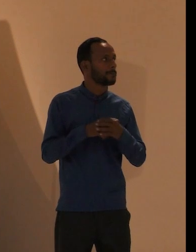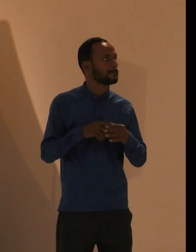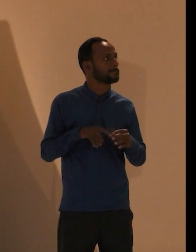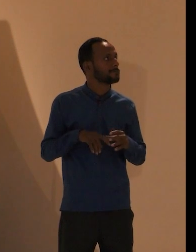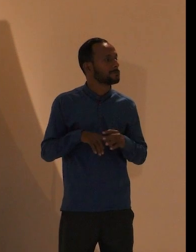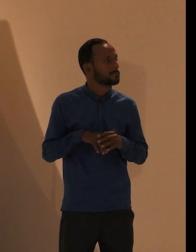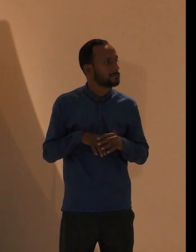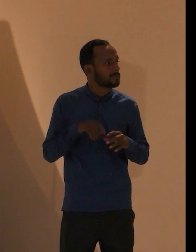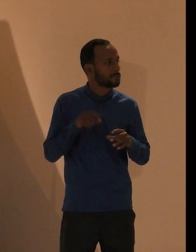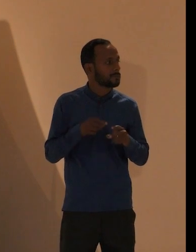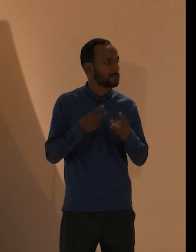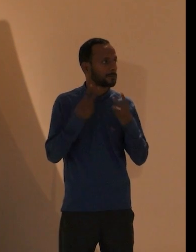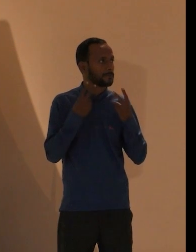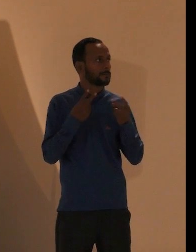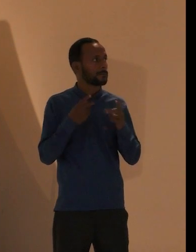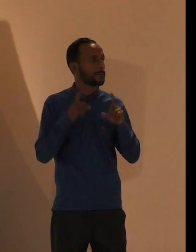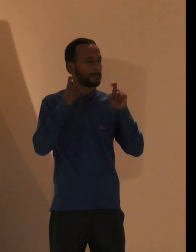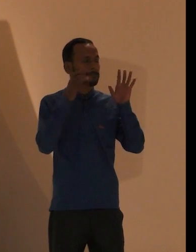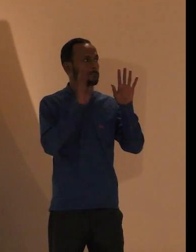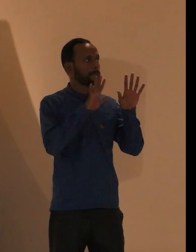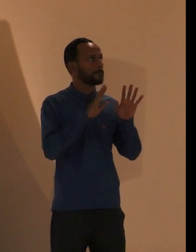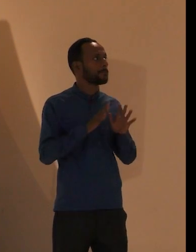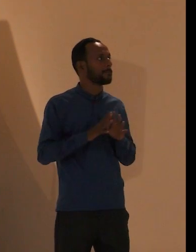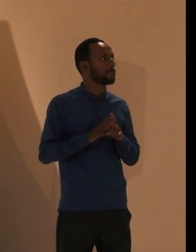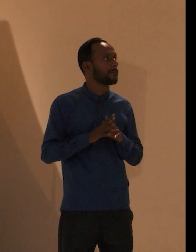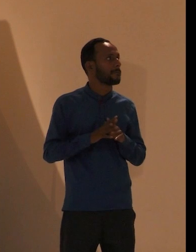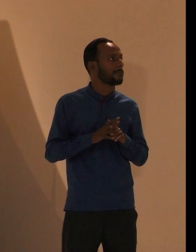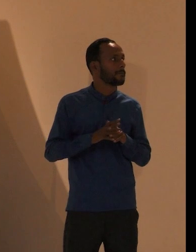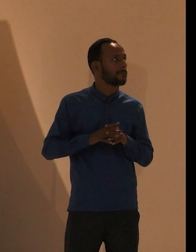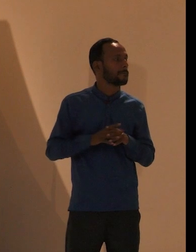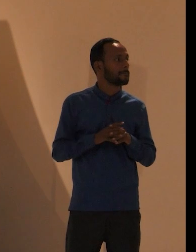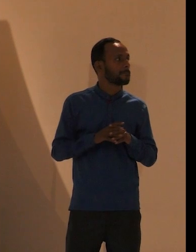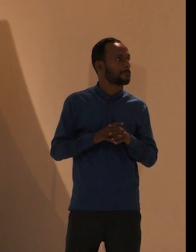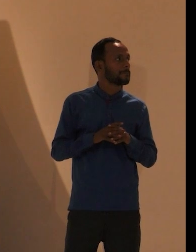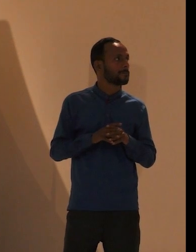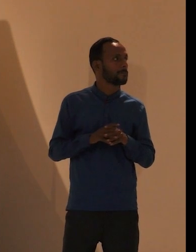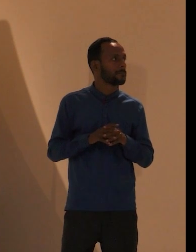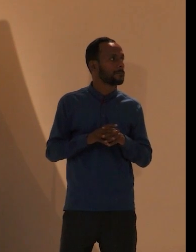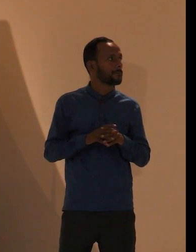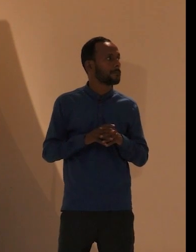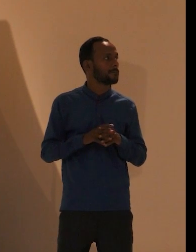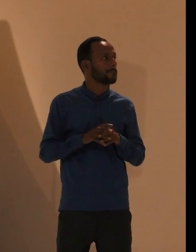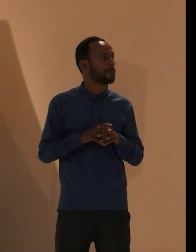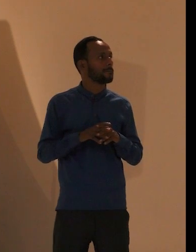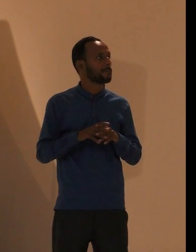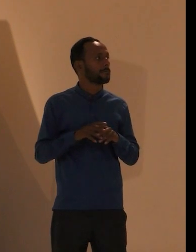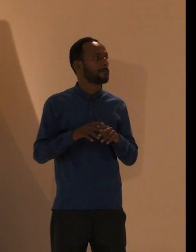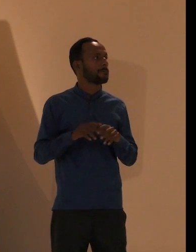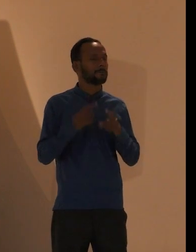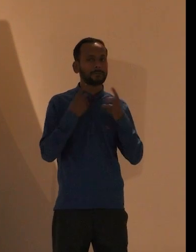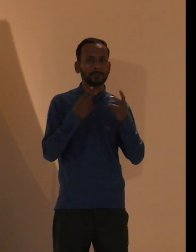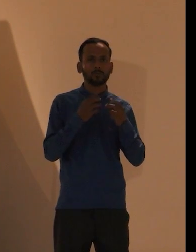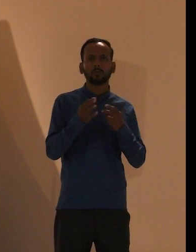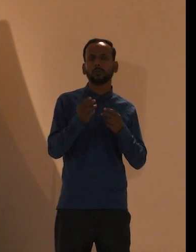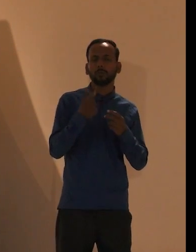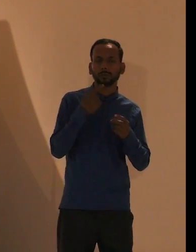done. I will just quickly skip through because we are doing this session on museums and archives. I will quickly talk about